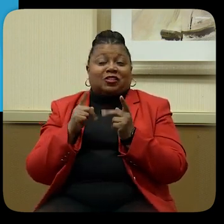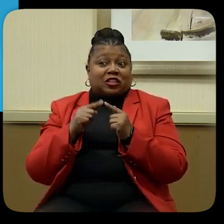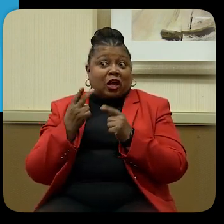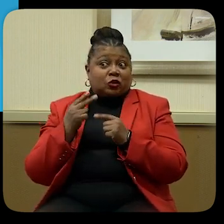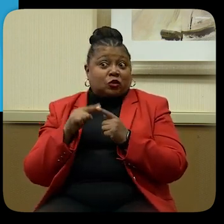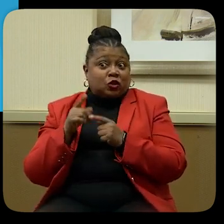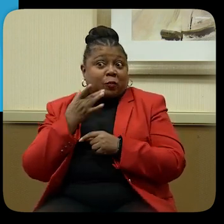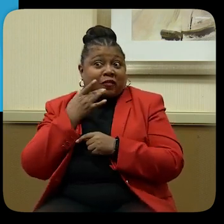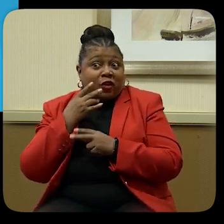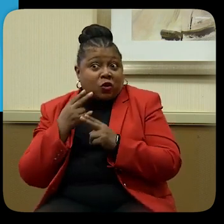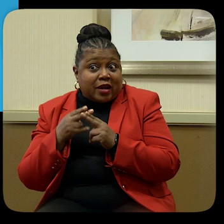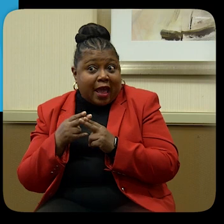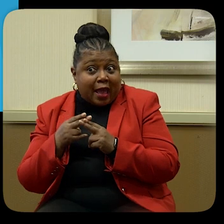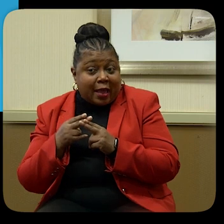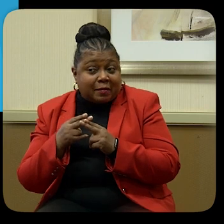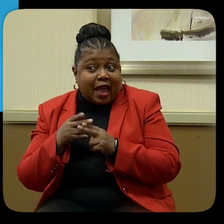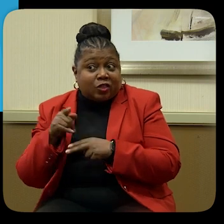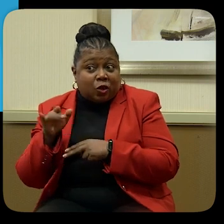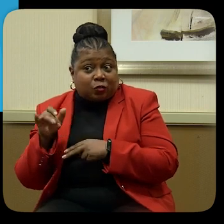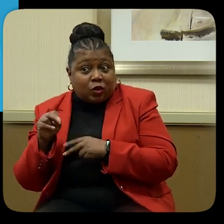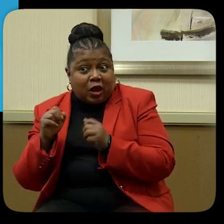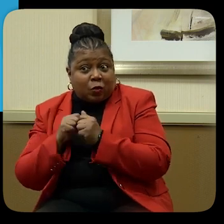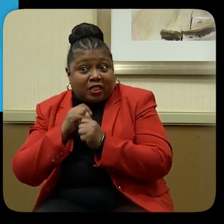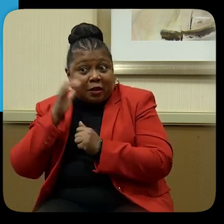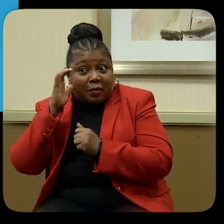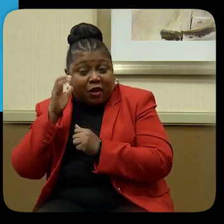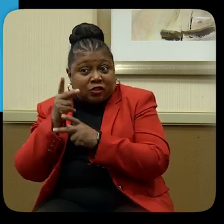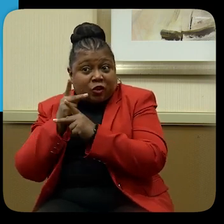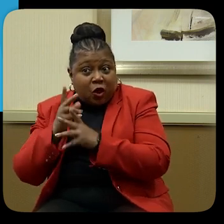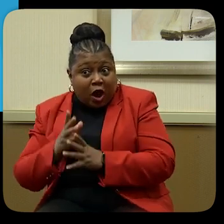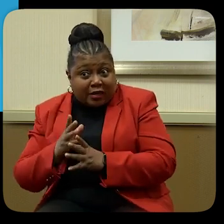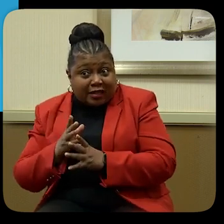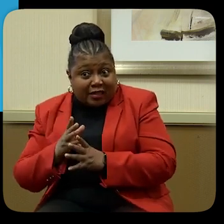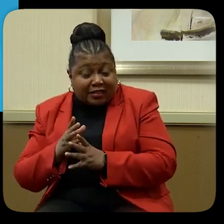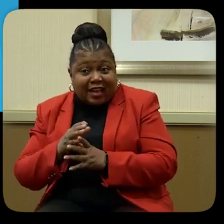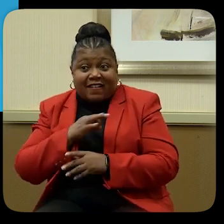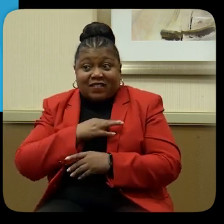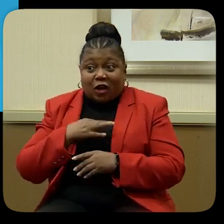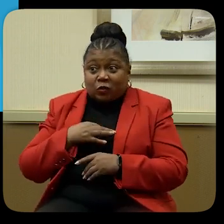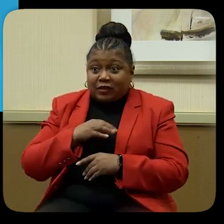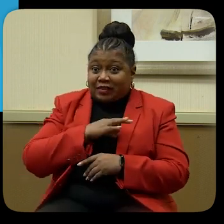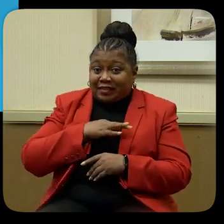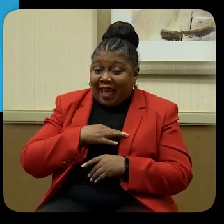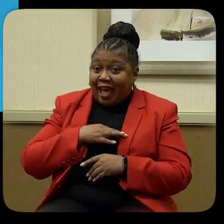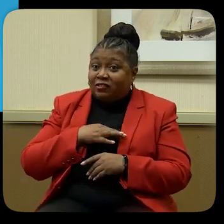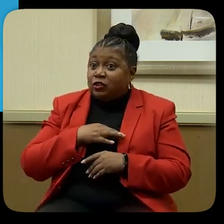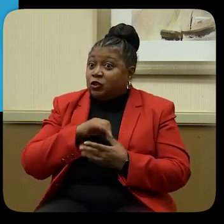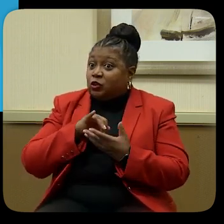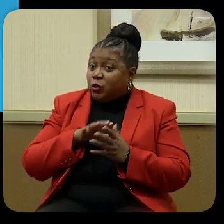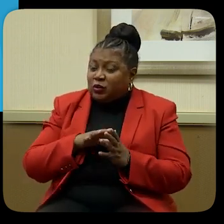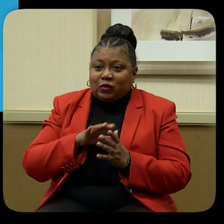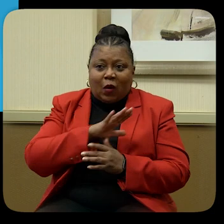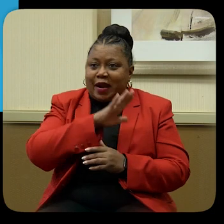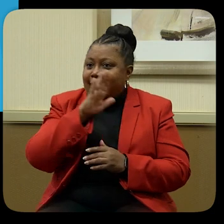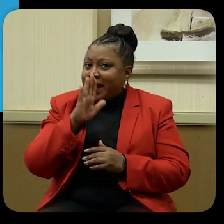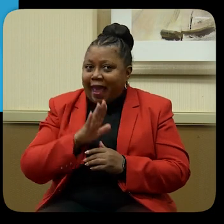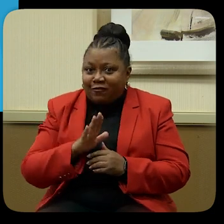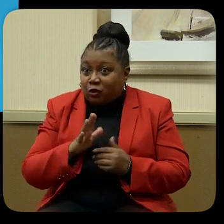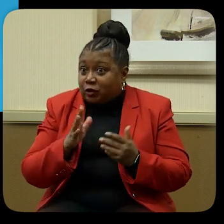should I use your preferred name and your pronouns with your parents or guardians, faculty or staff, students, or